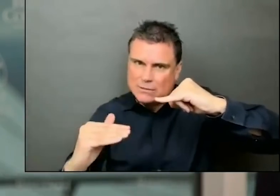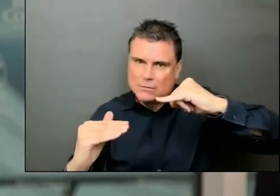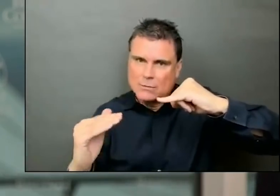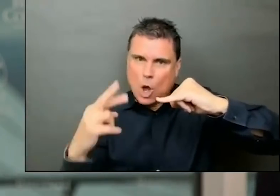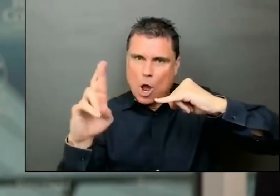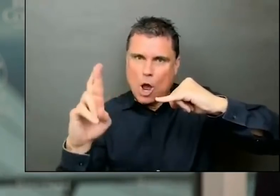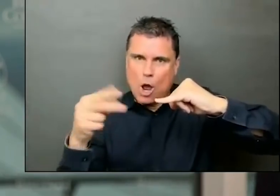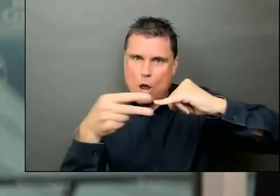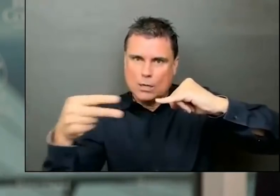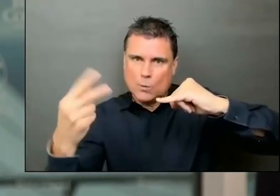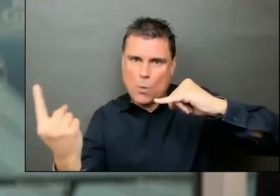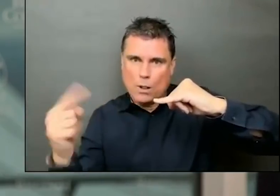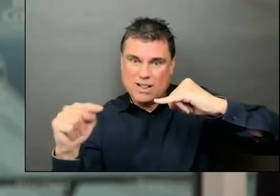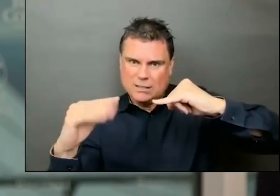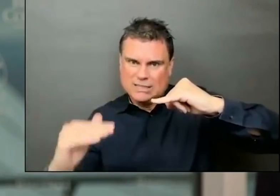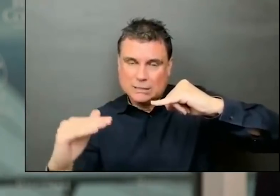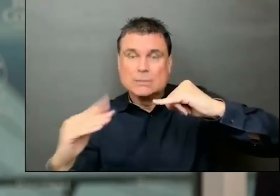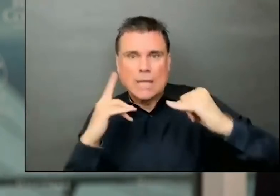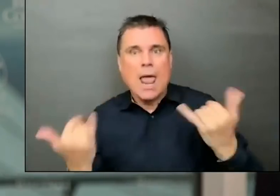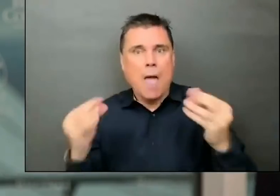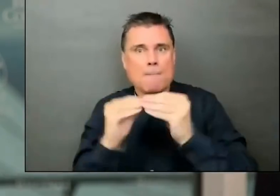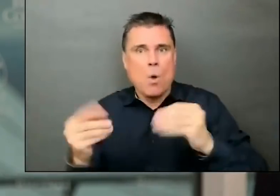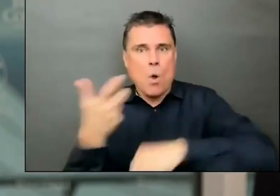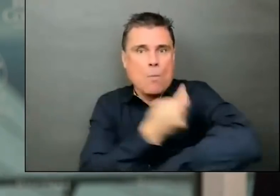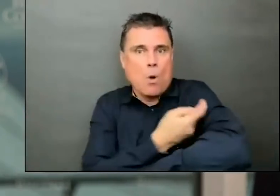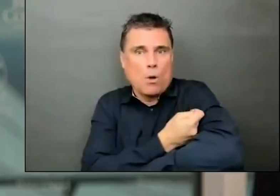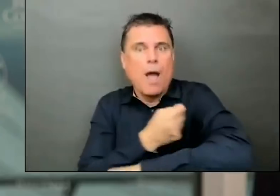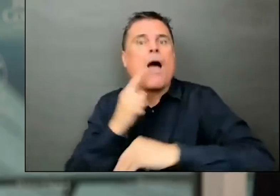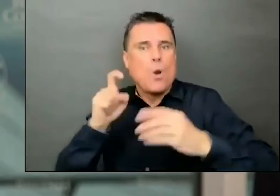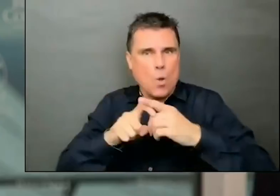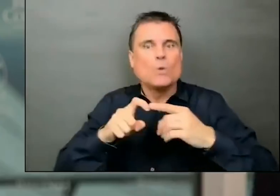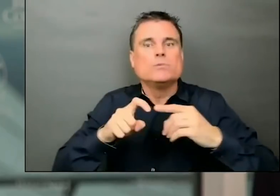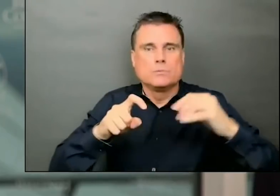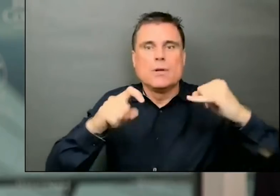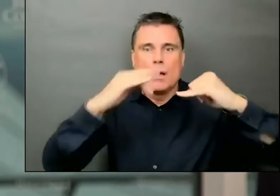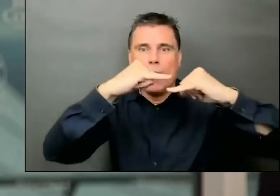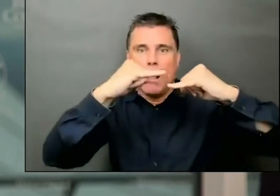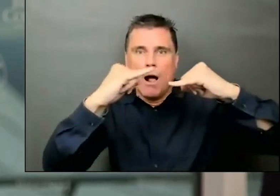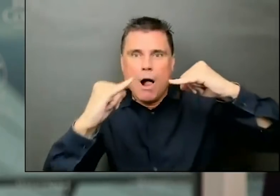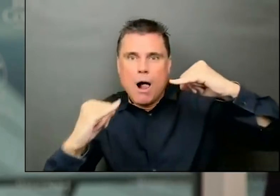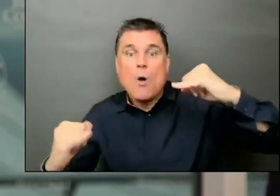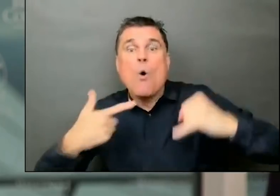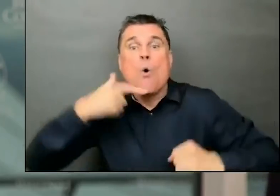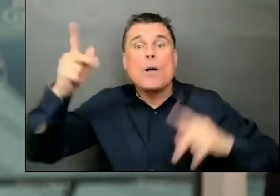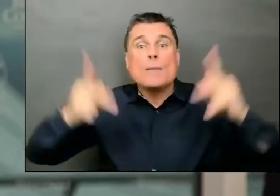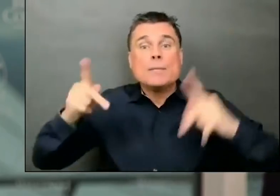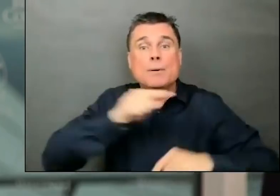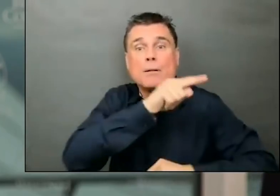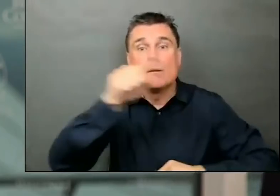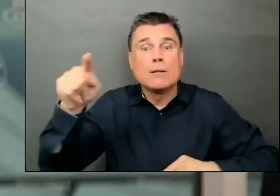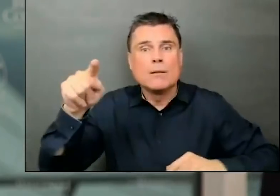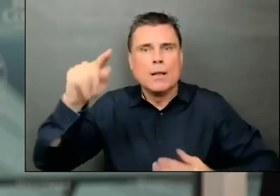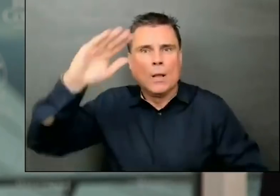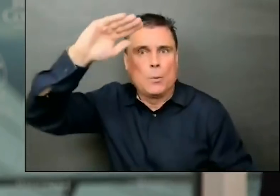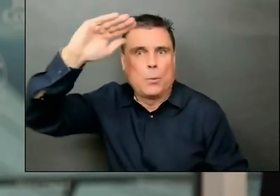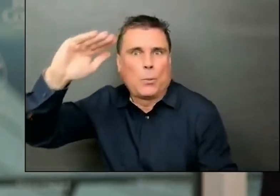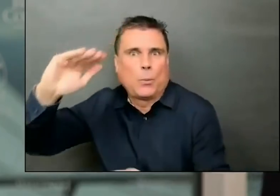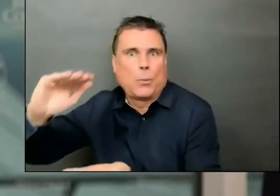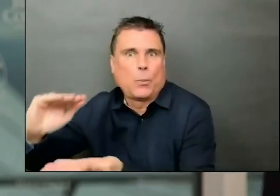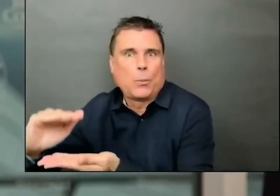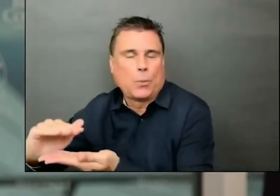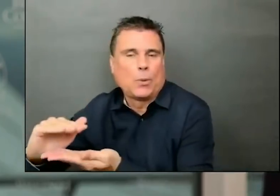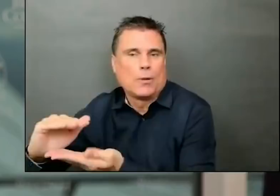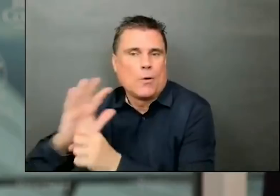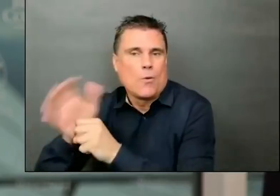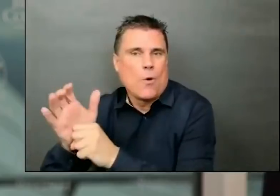a dramatic and sustained decrease in illness amongst our most elderly and susceptible to severe